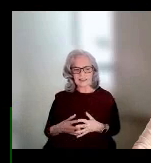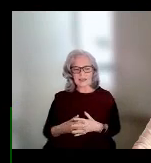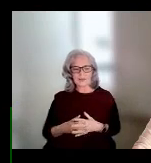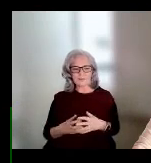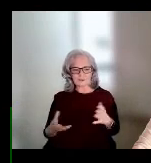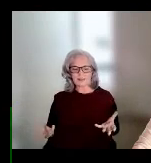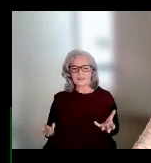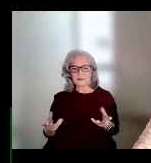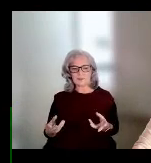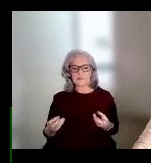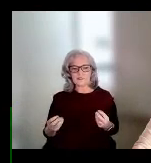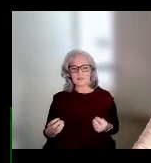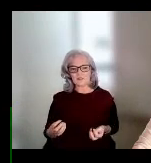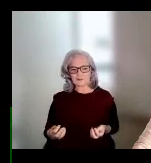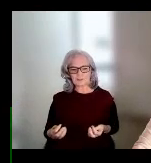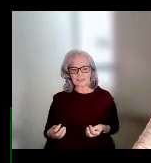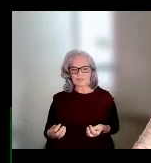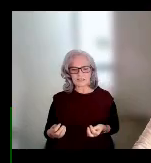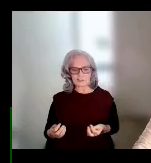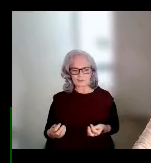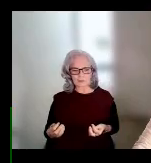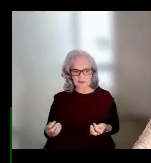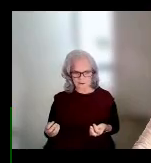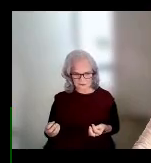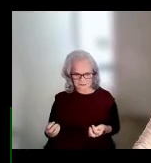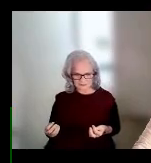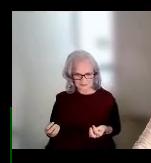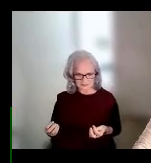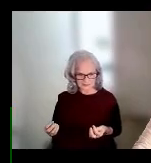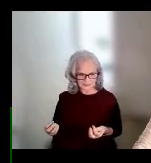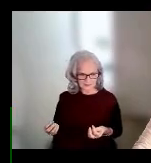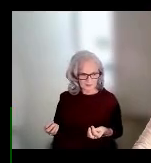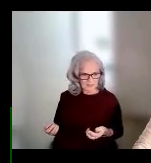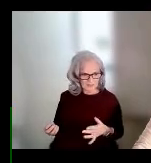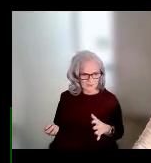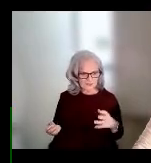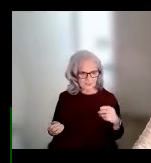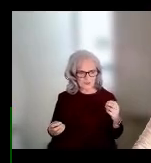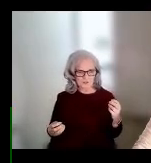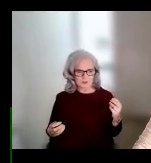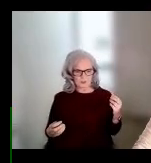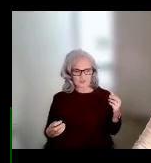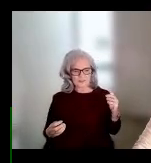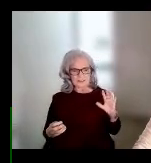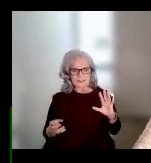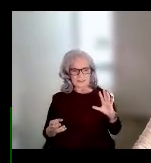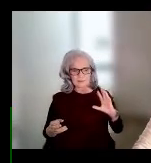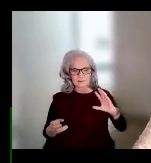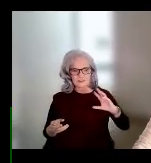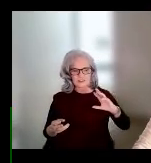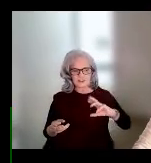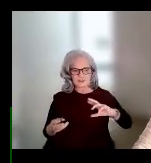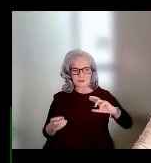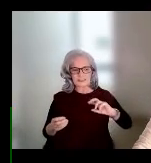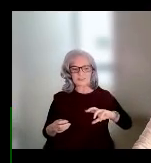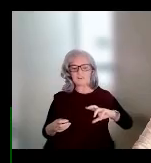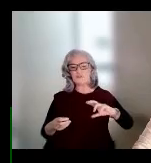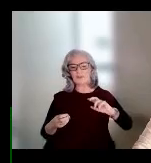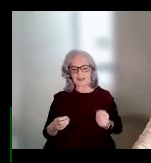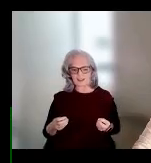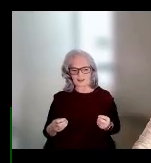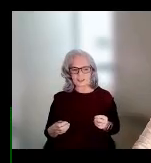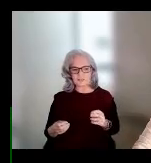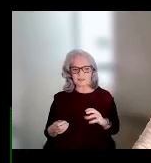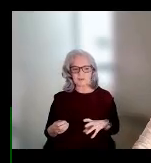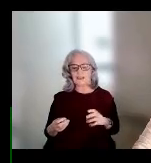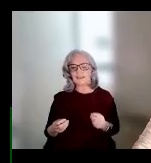that. And also it includes psychological safety and preparedness. So excellence should not just be what's achieved through